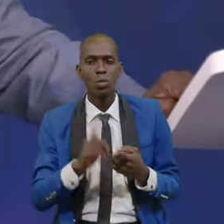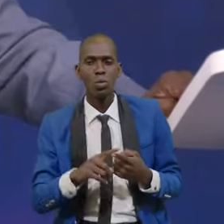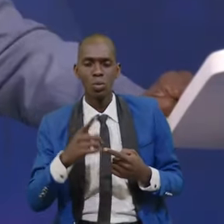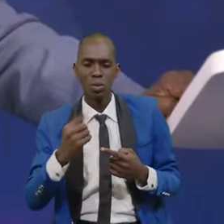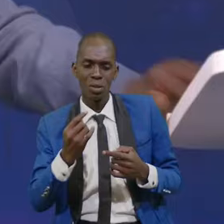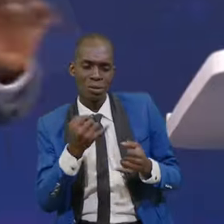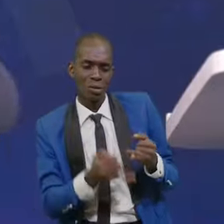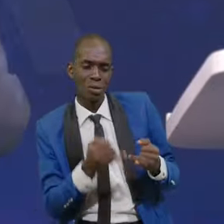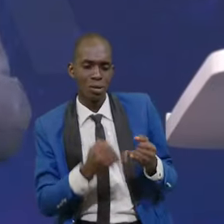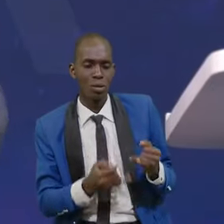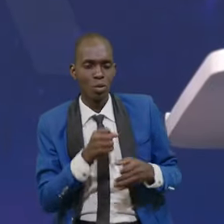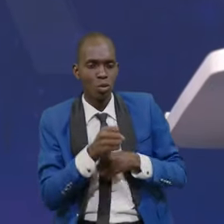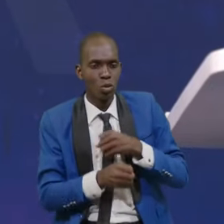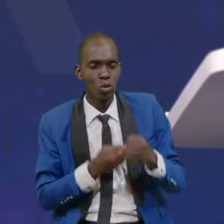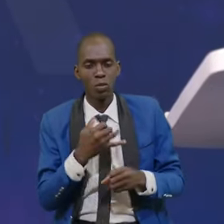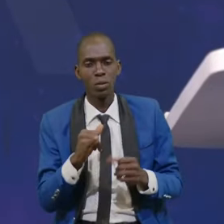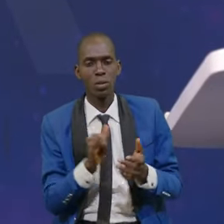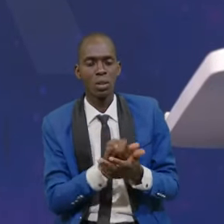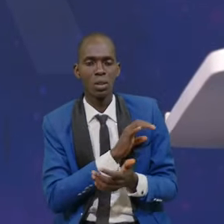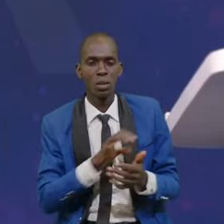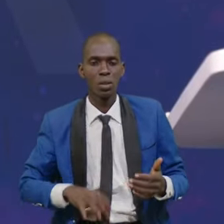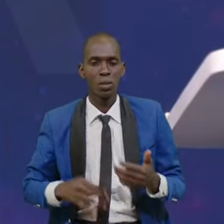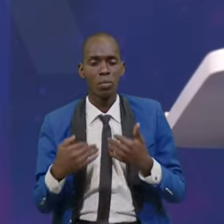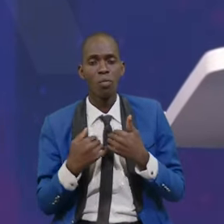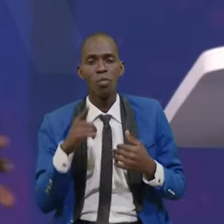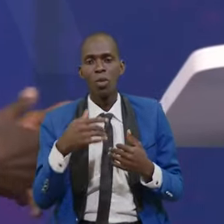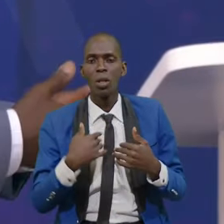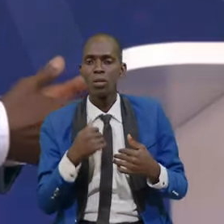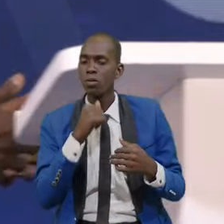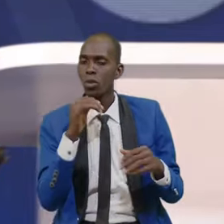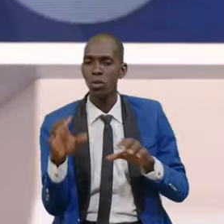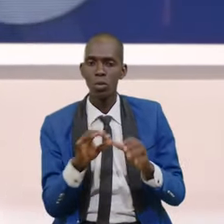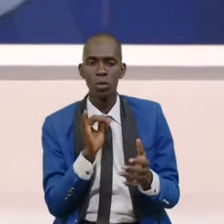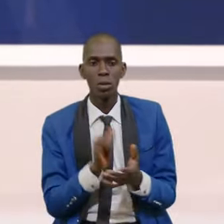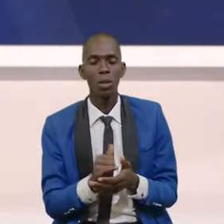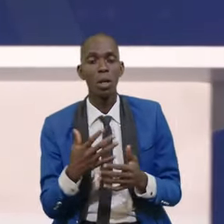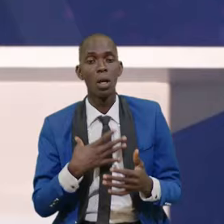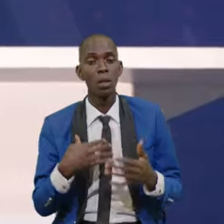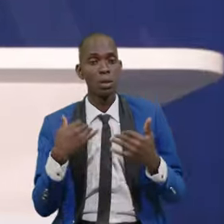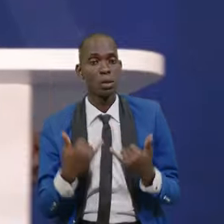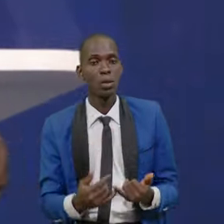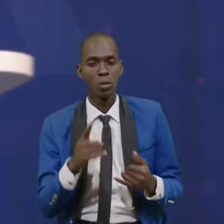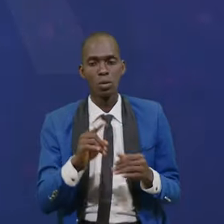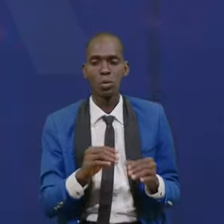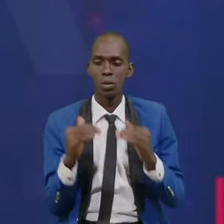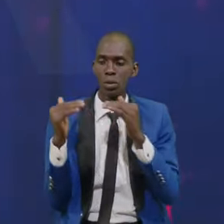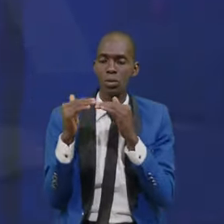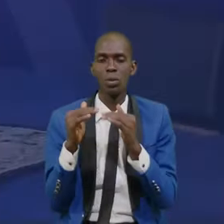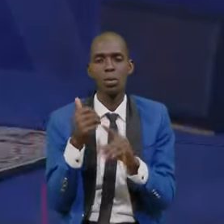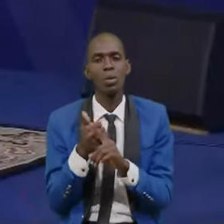the least suffering of Christ. You've not done that. And now you put yourself, where were you